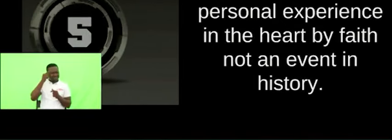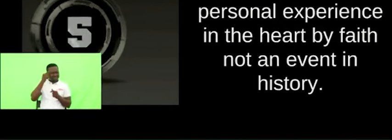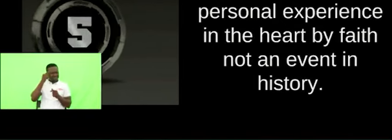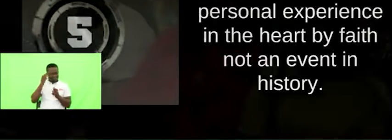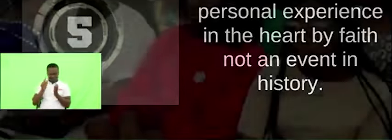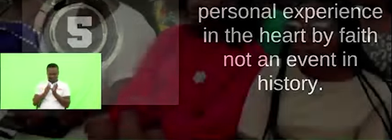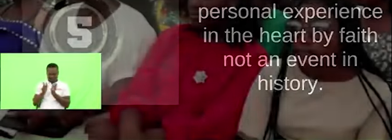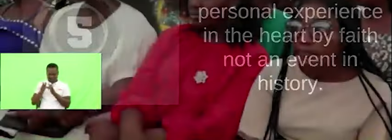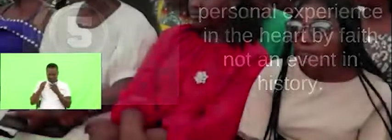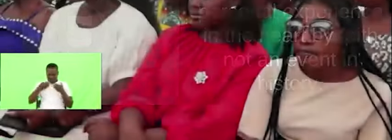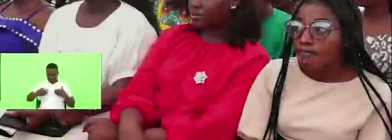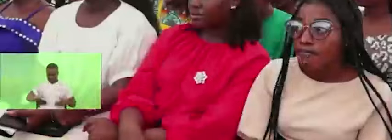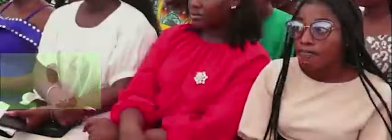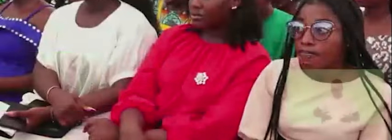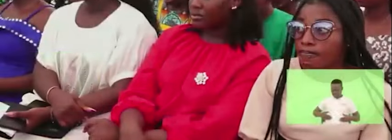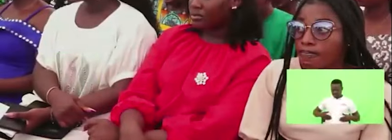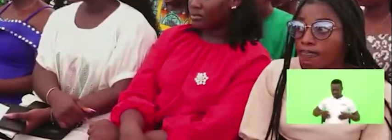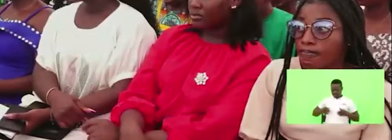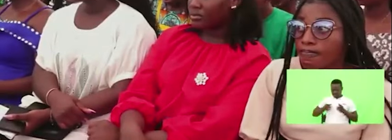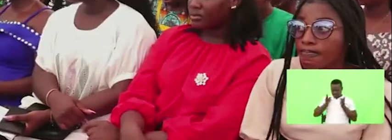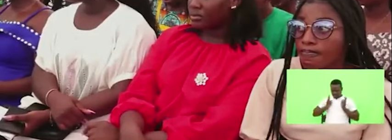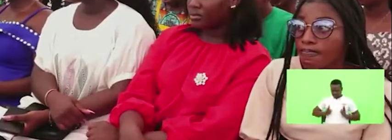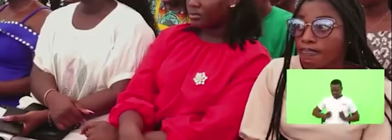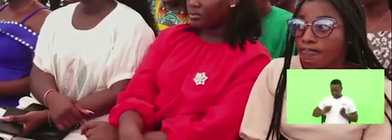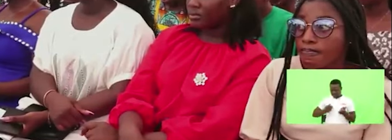the human being can rise bodily.